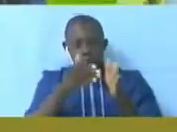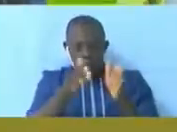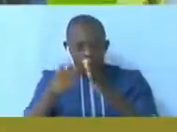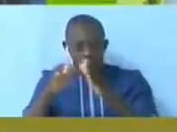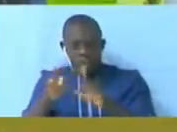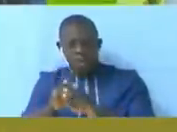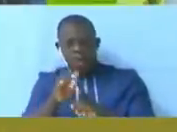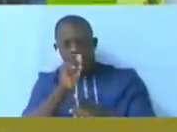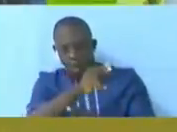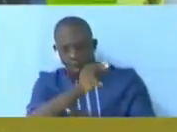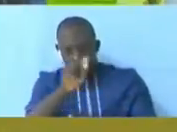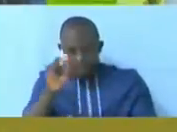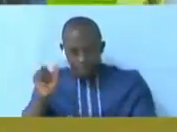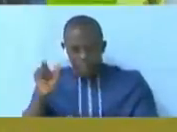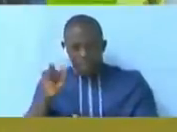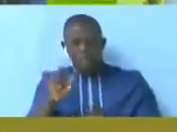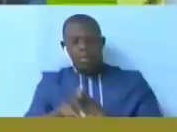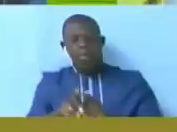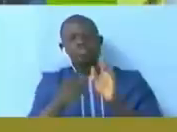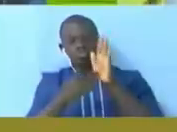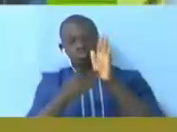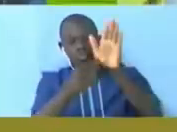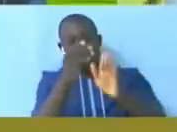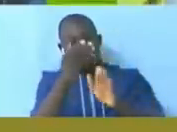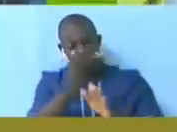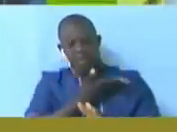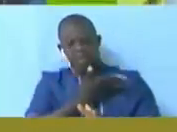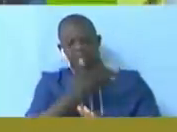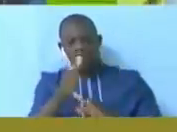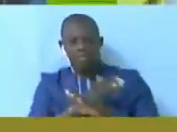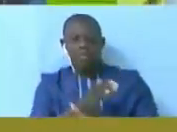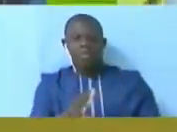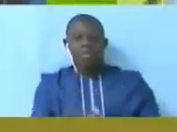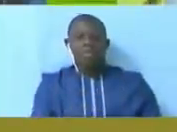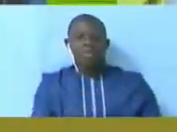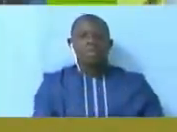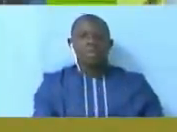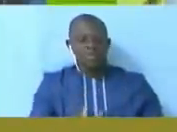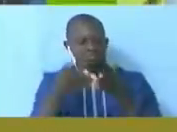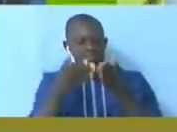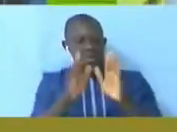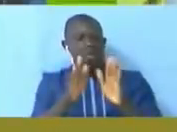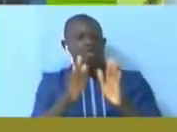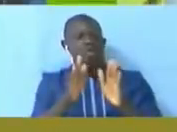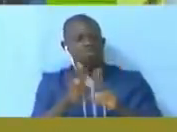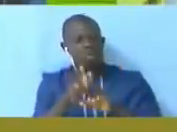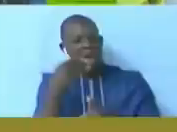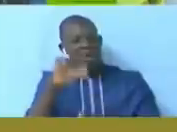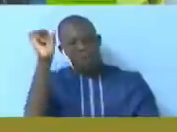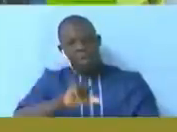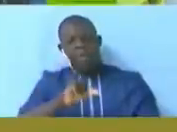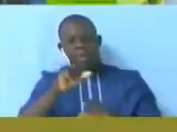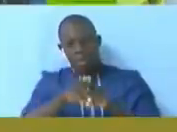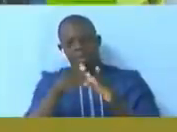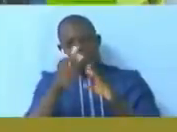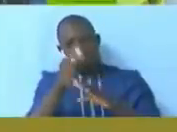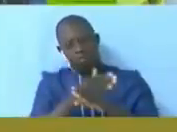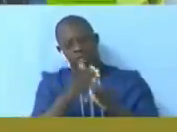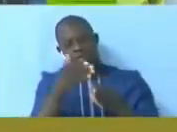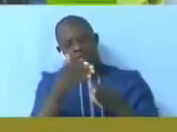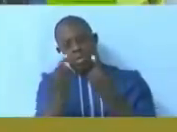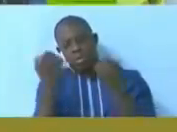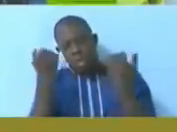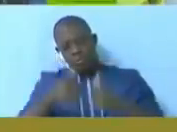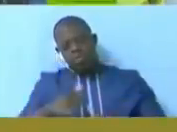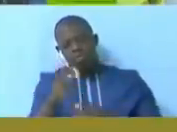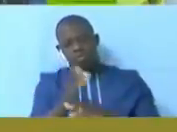momo mialonko jerol min be kata yol be itani. So that was how bad it was. Mu fenati mi itani ko kol joyata nun tan. And